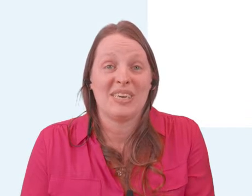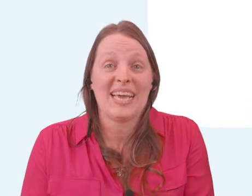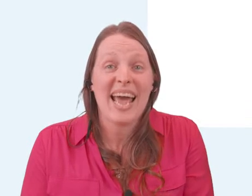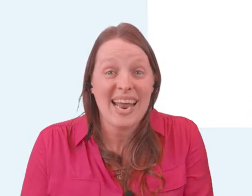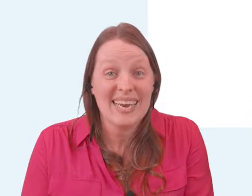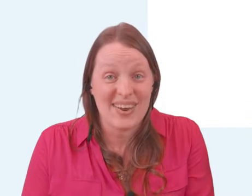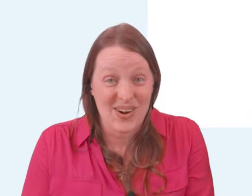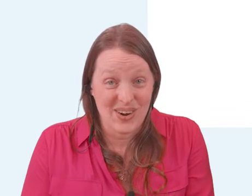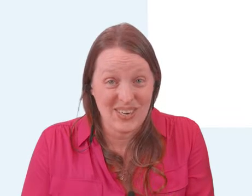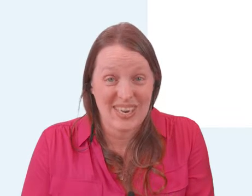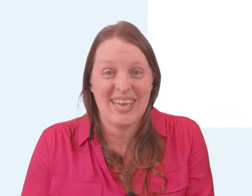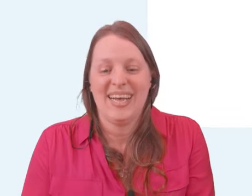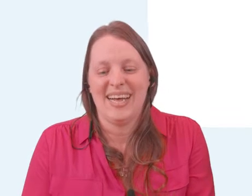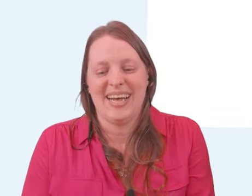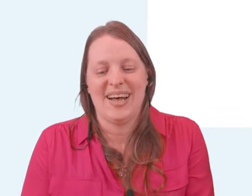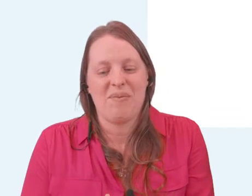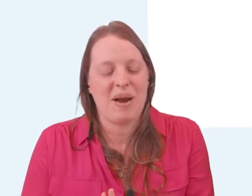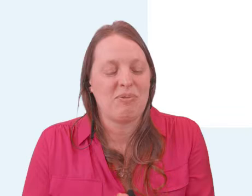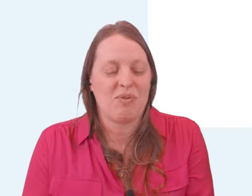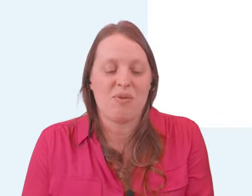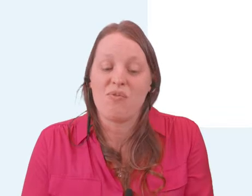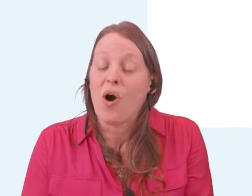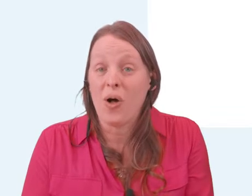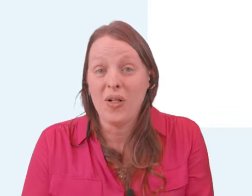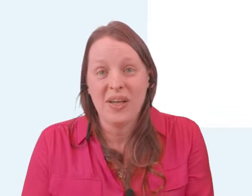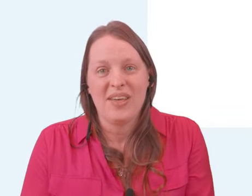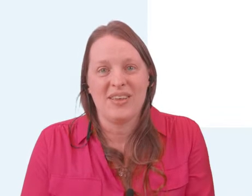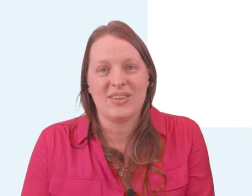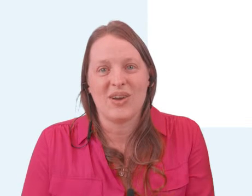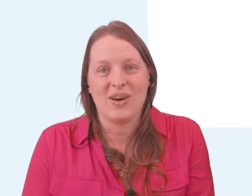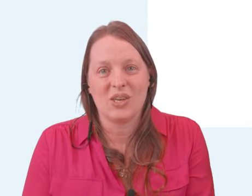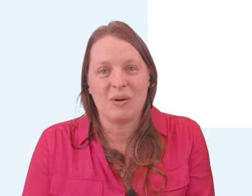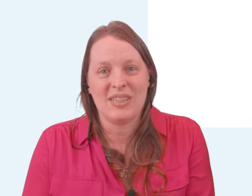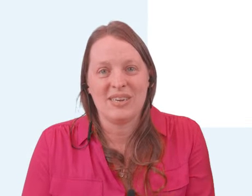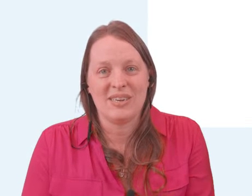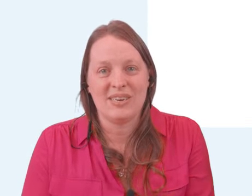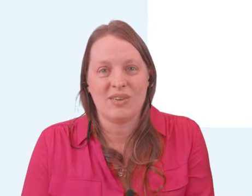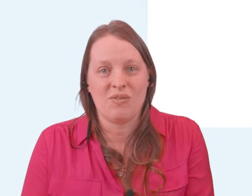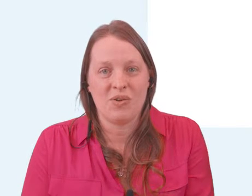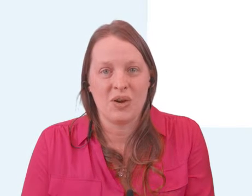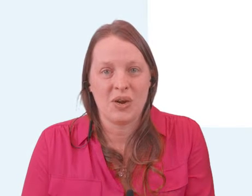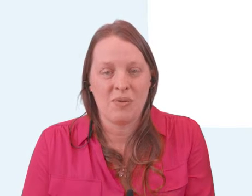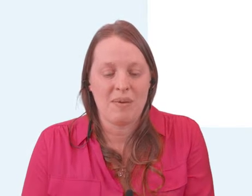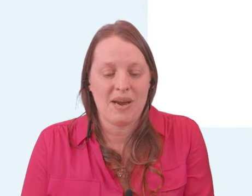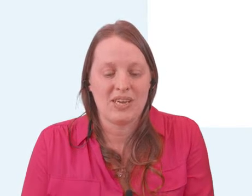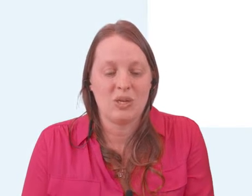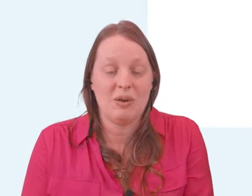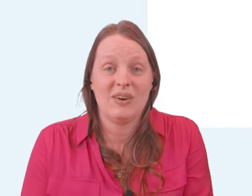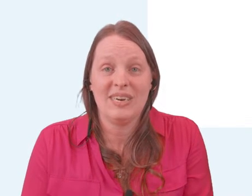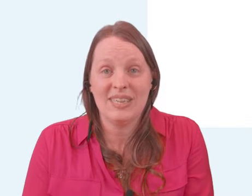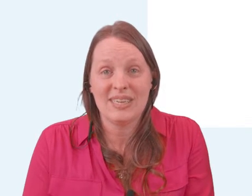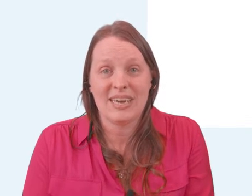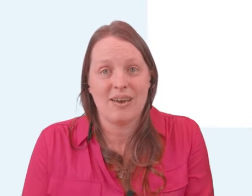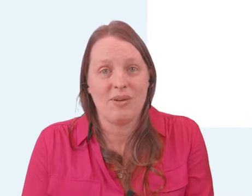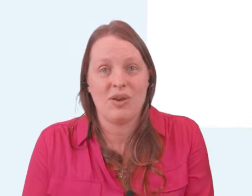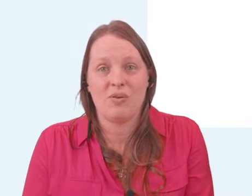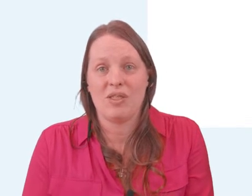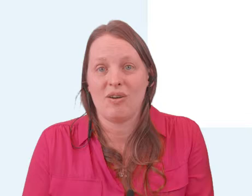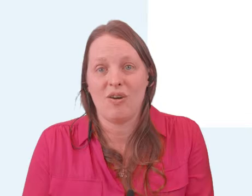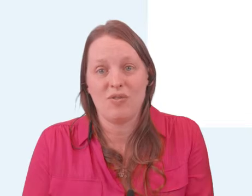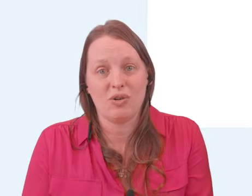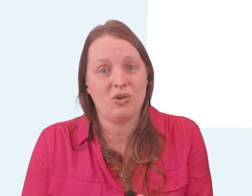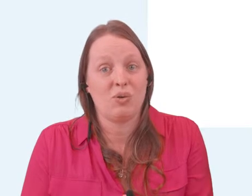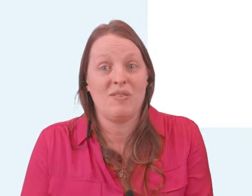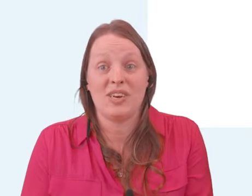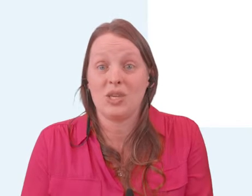that a person can get hurt, perhaps from a fall that is caused by the dizziness or vertigo they might experience. And we know